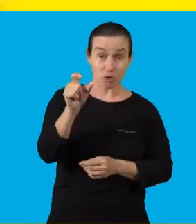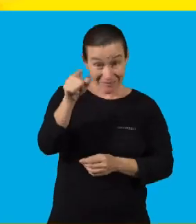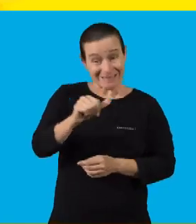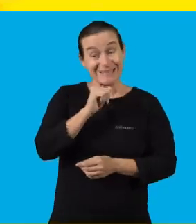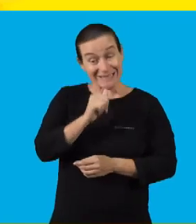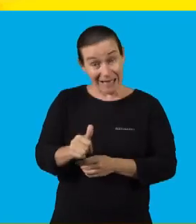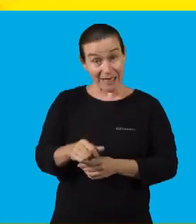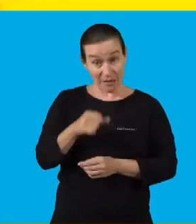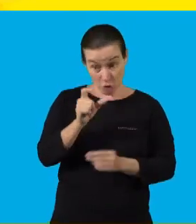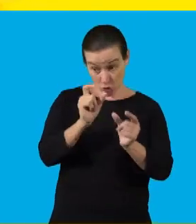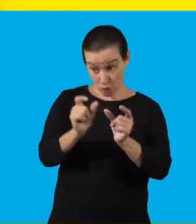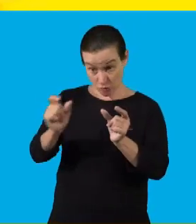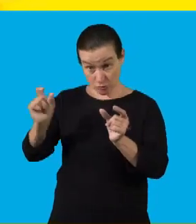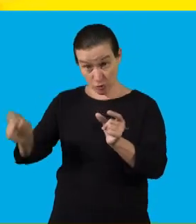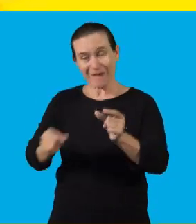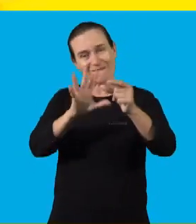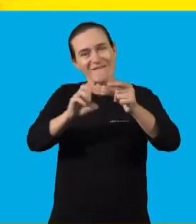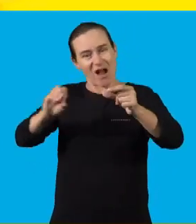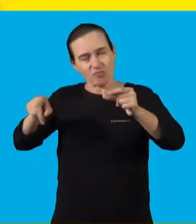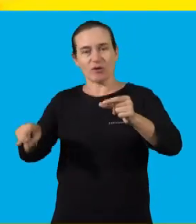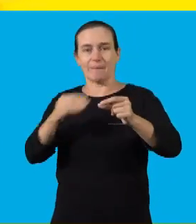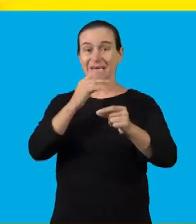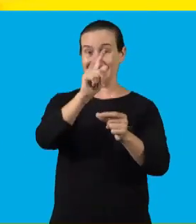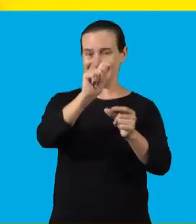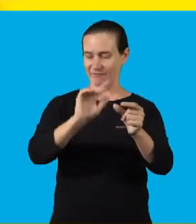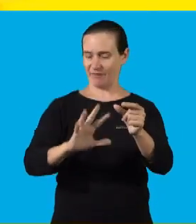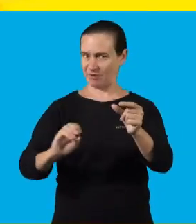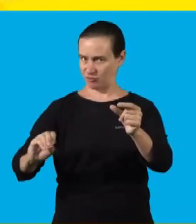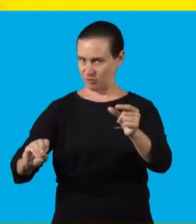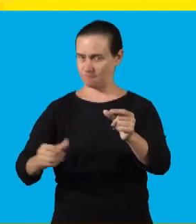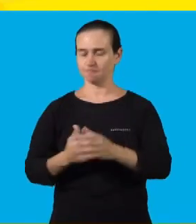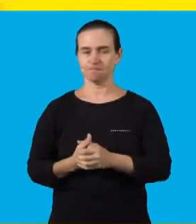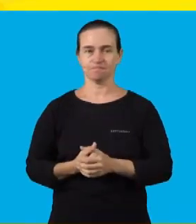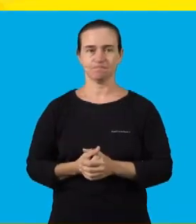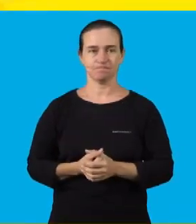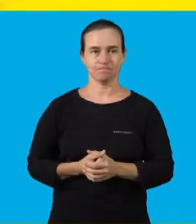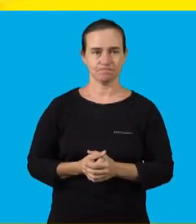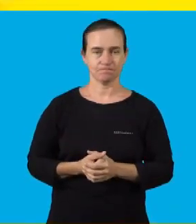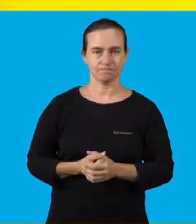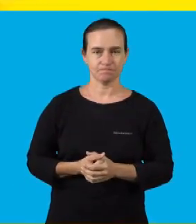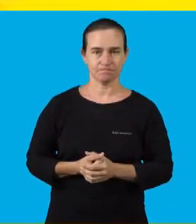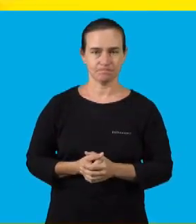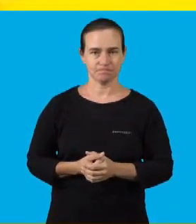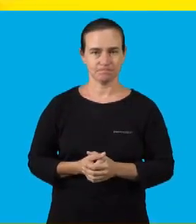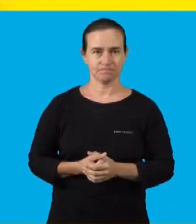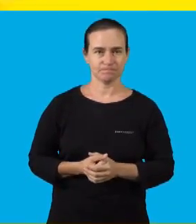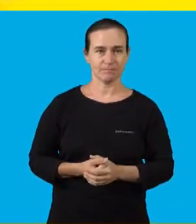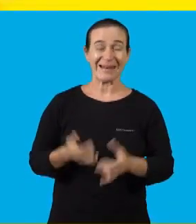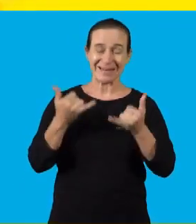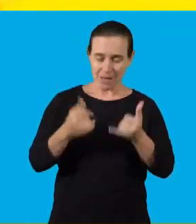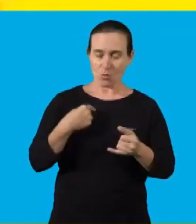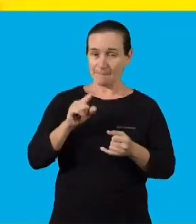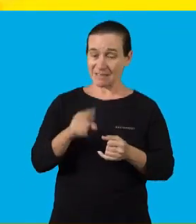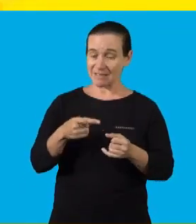but they are telling you that the 500th term is equals to, they are asking you